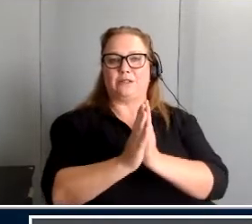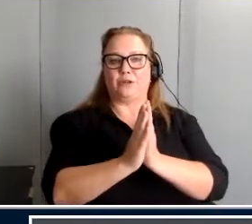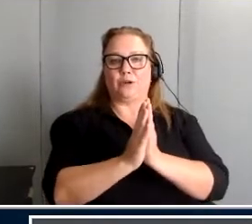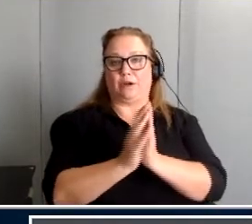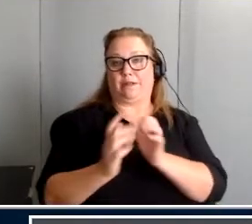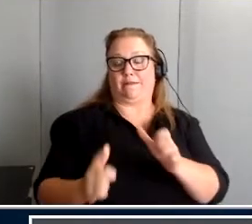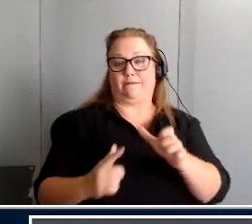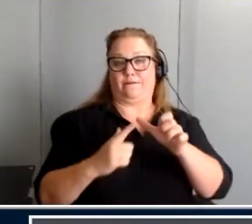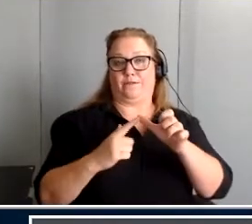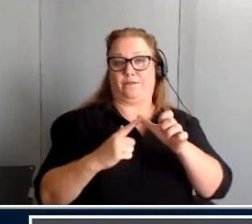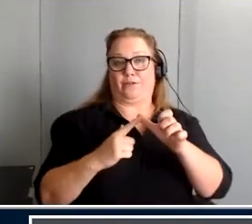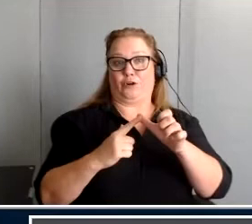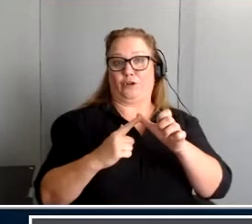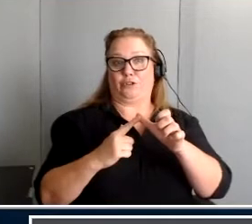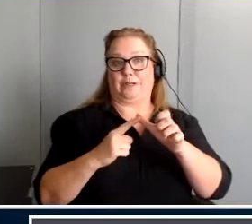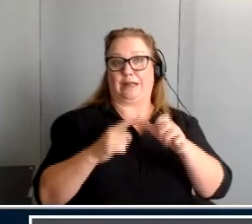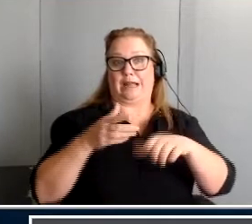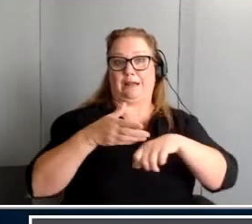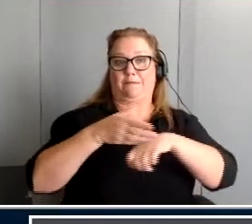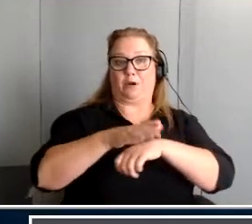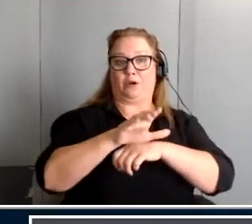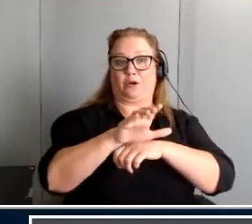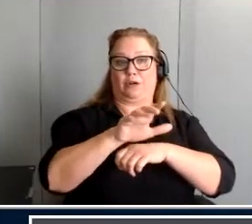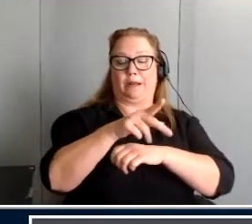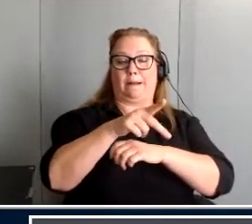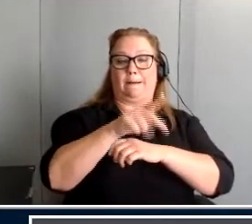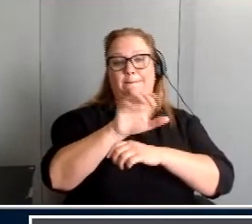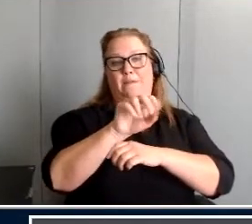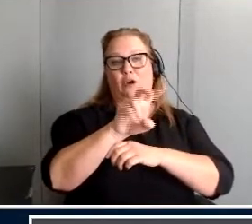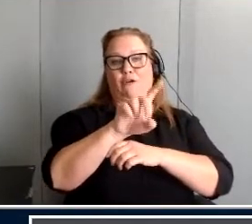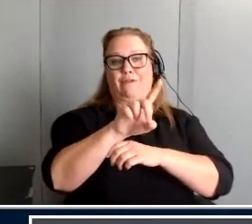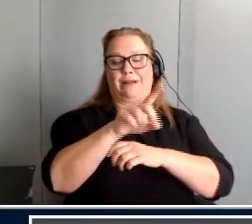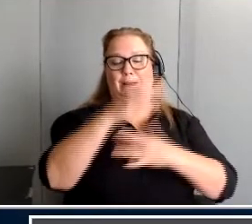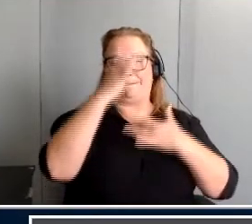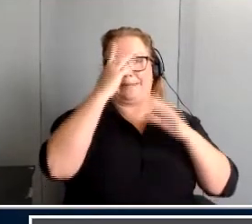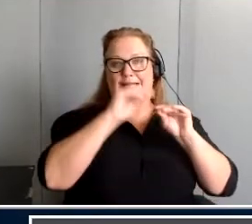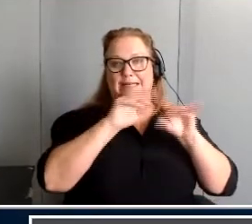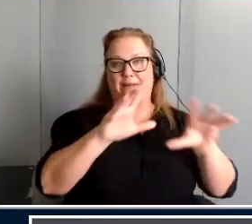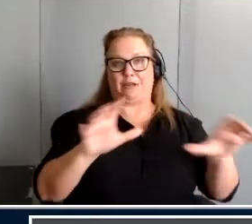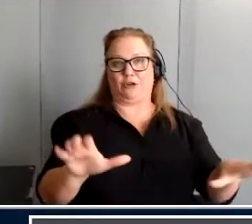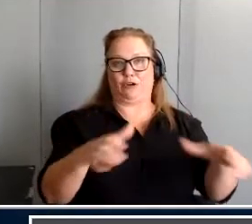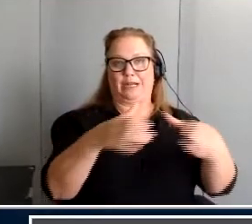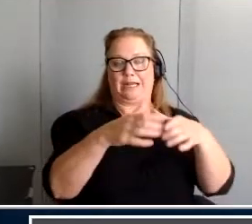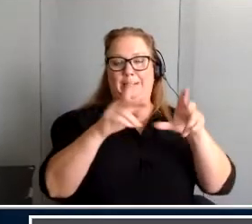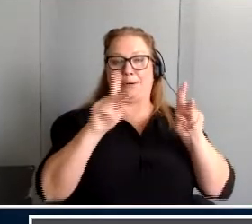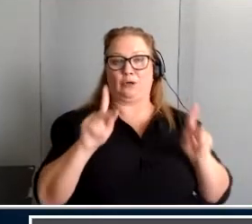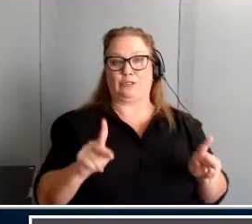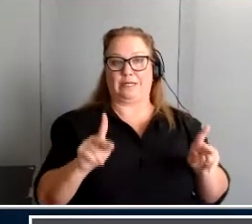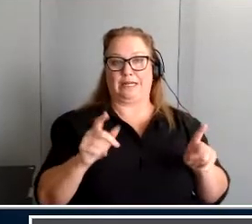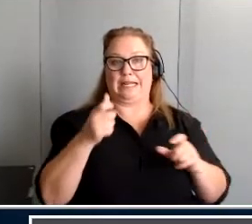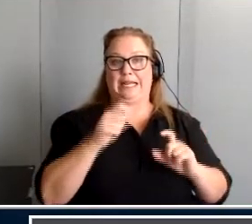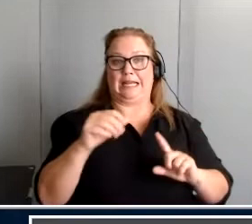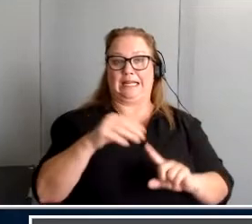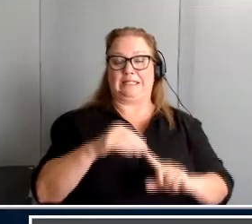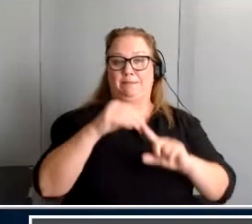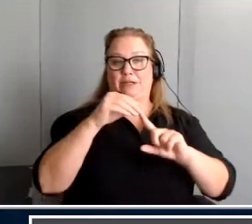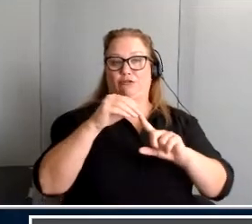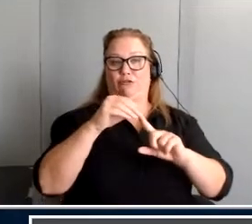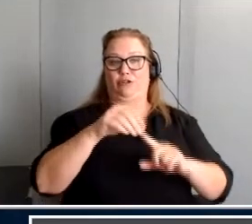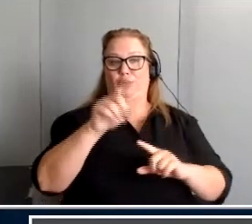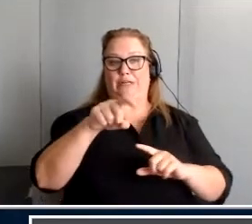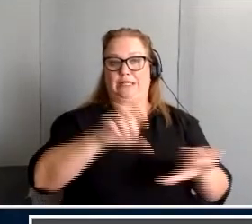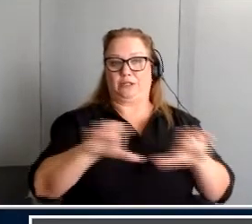first post pandemic where you all are in person. Are there any special precautions you're needing to